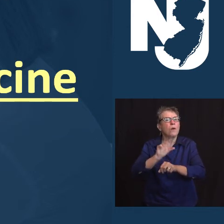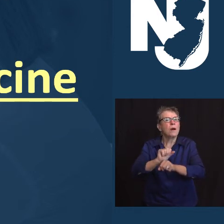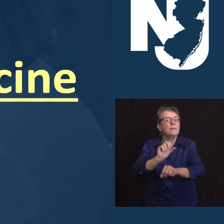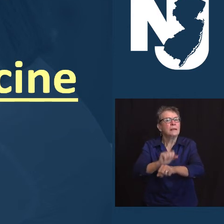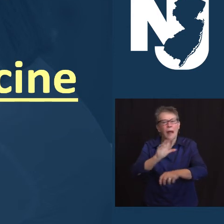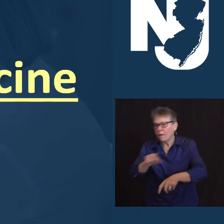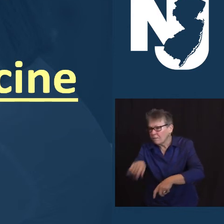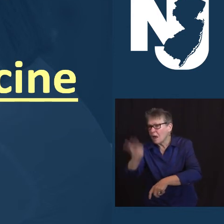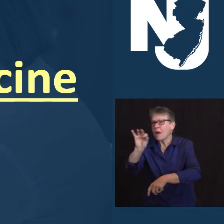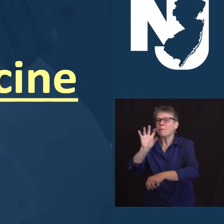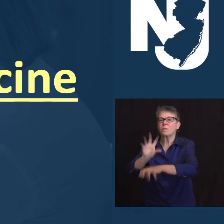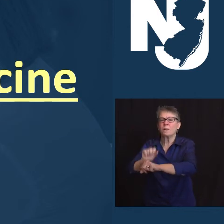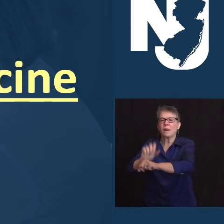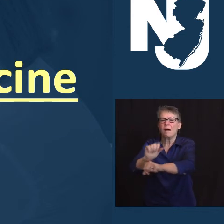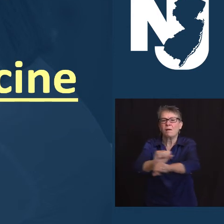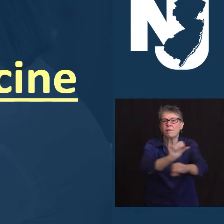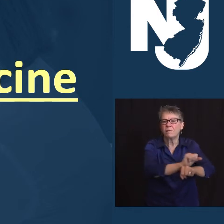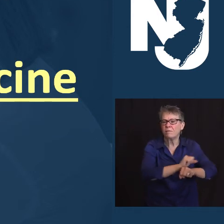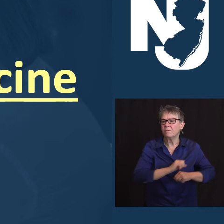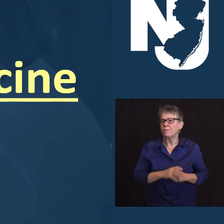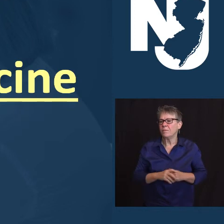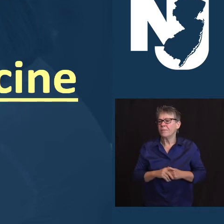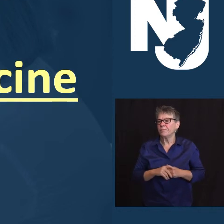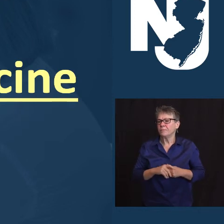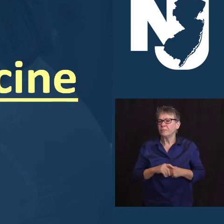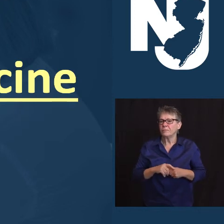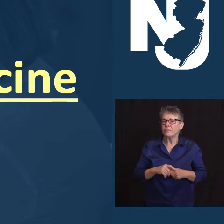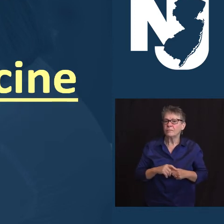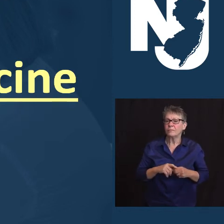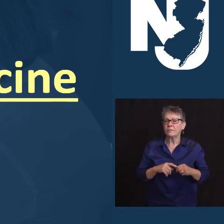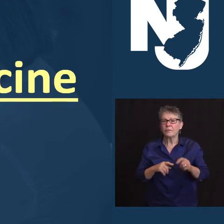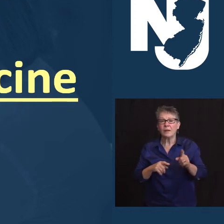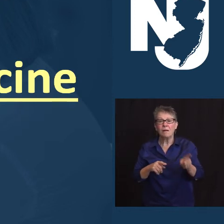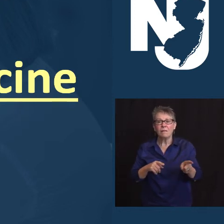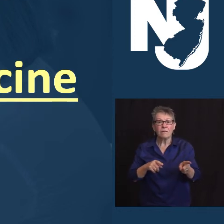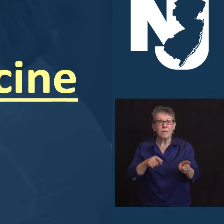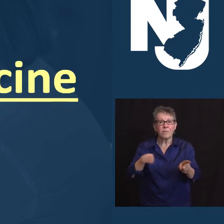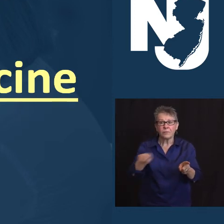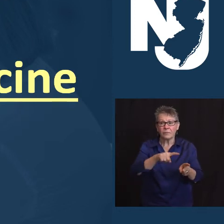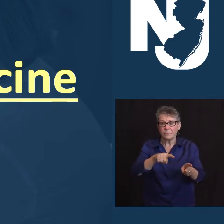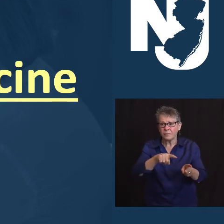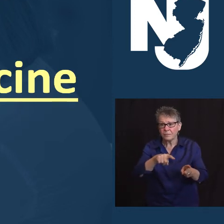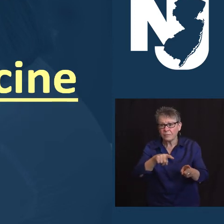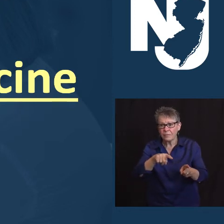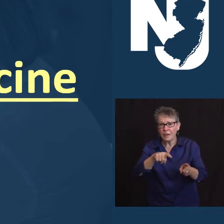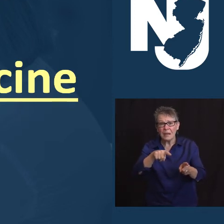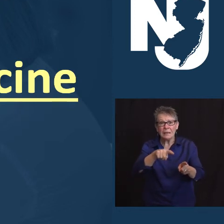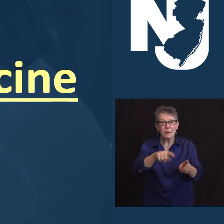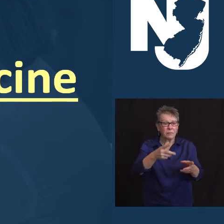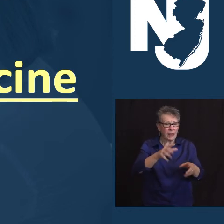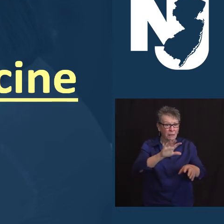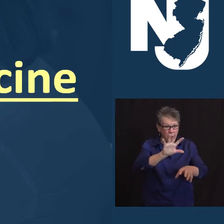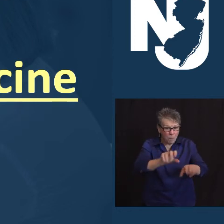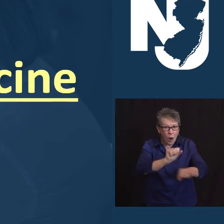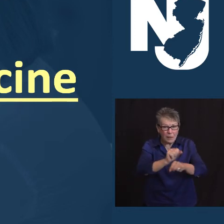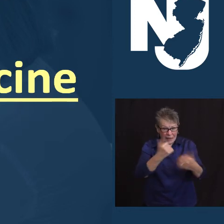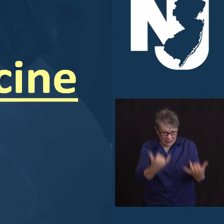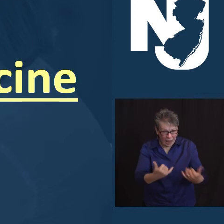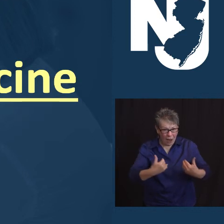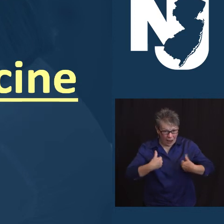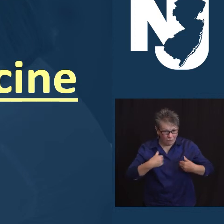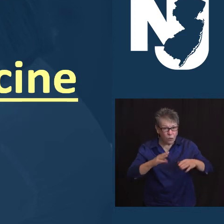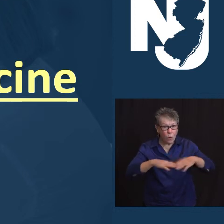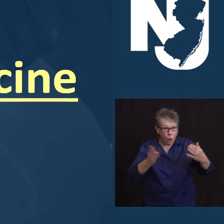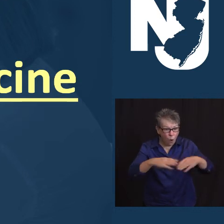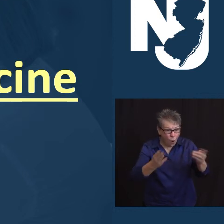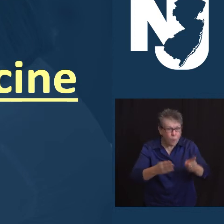for vaccines, folks like our educators and our other essential workers. So this is a great barrier we have